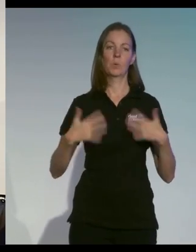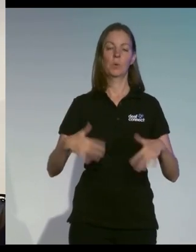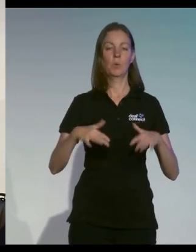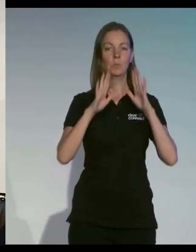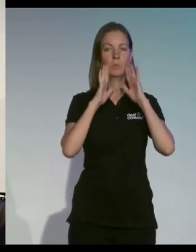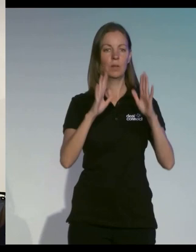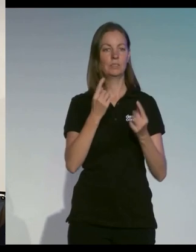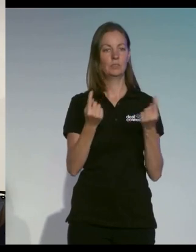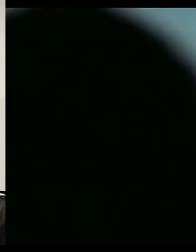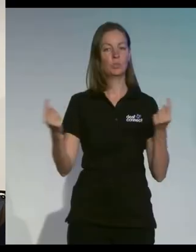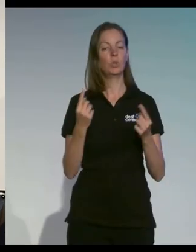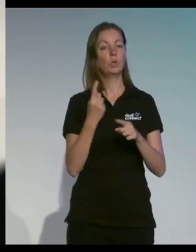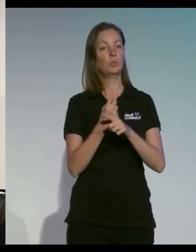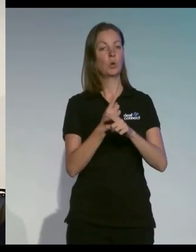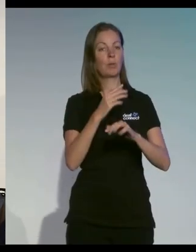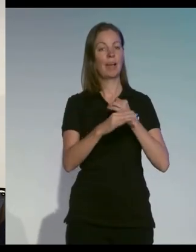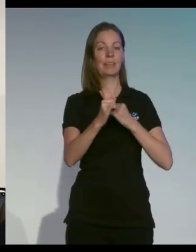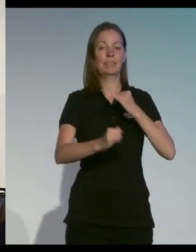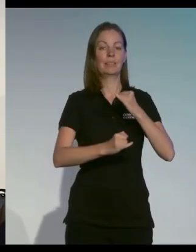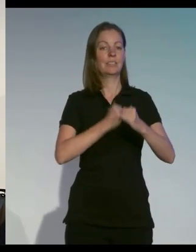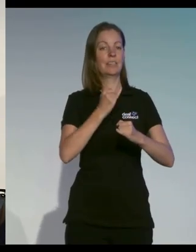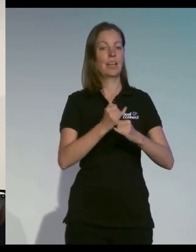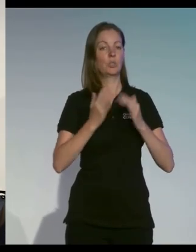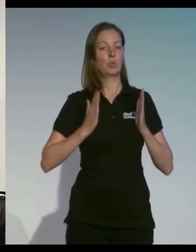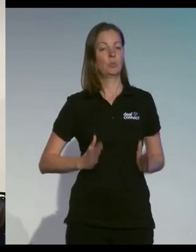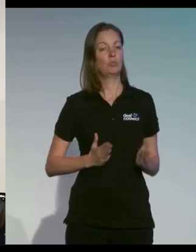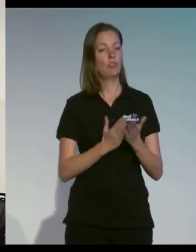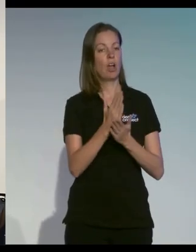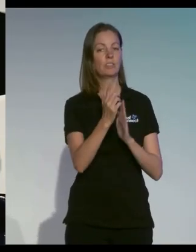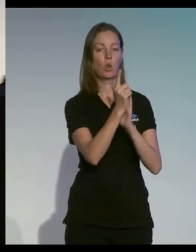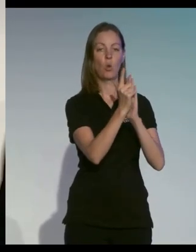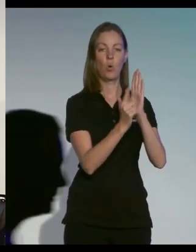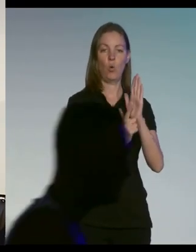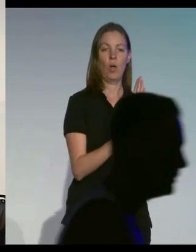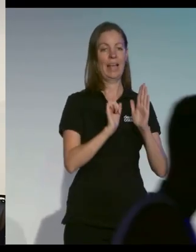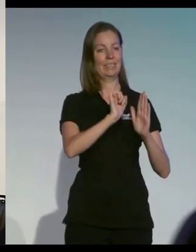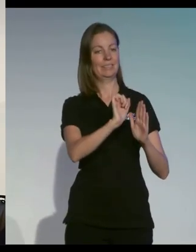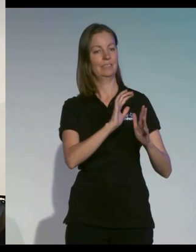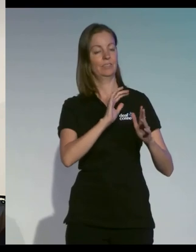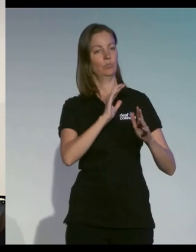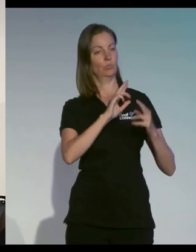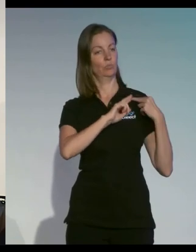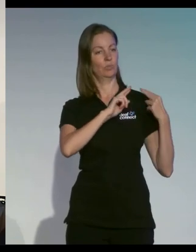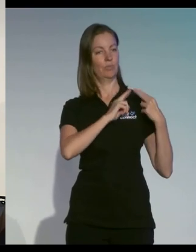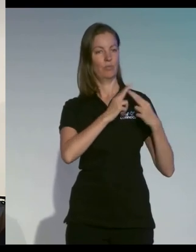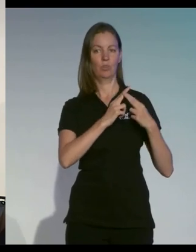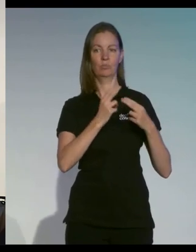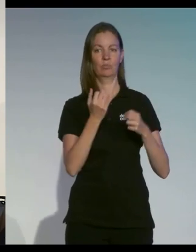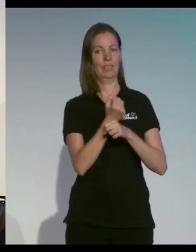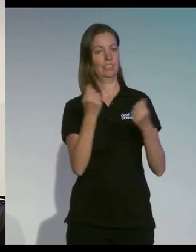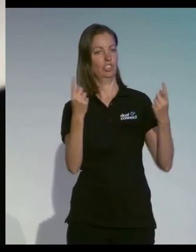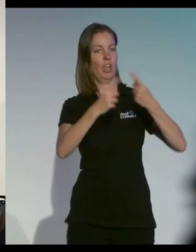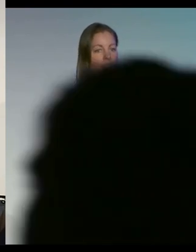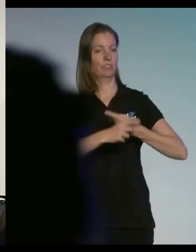topic of international human rights law and its role in achieving change for our communities.